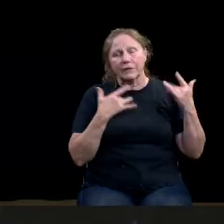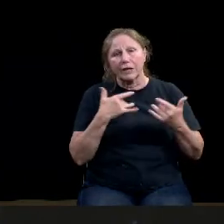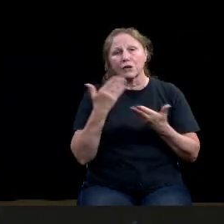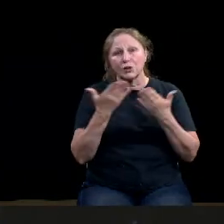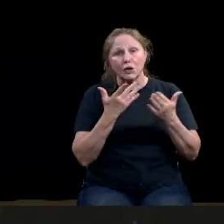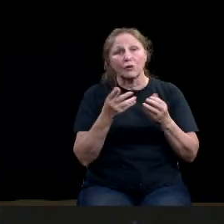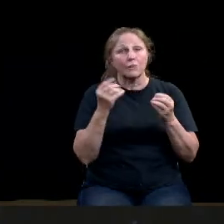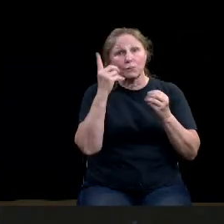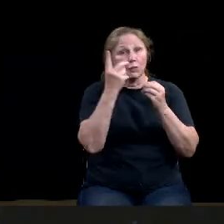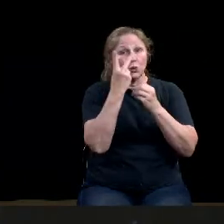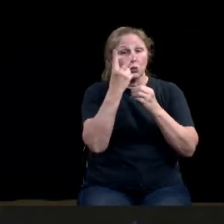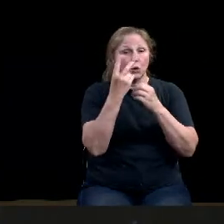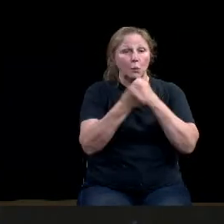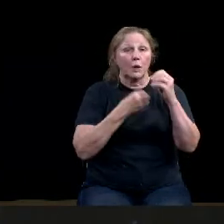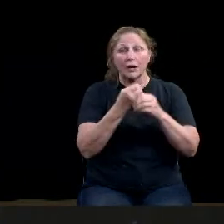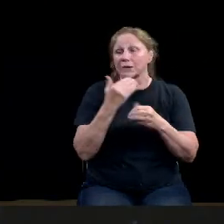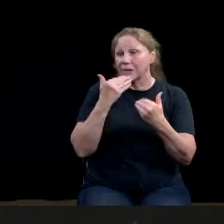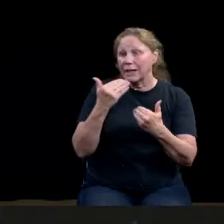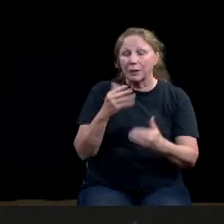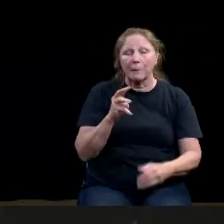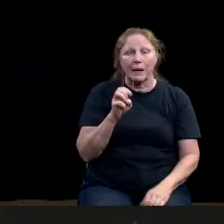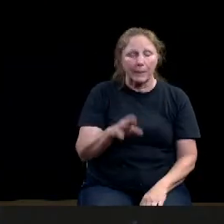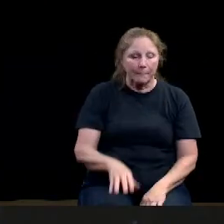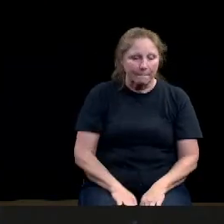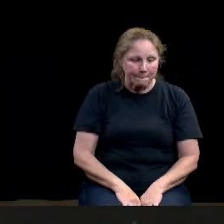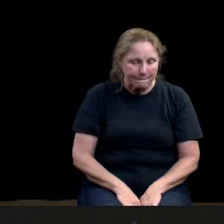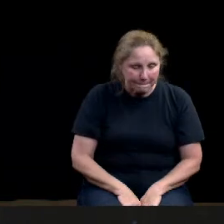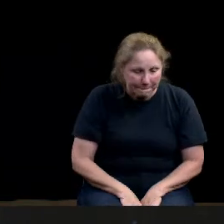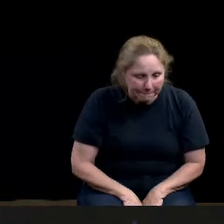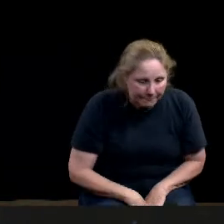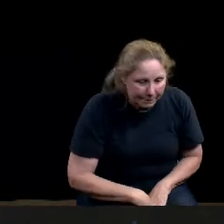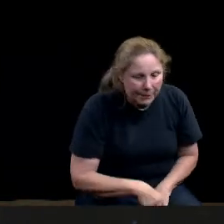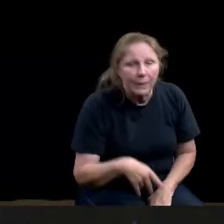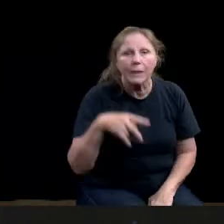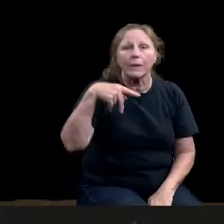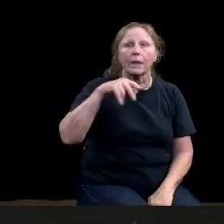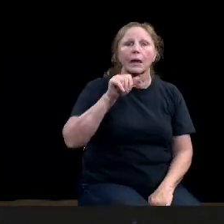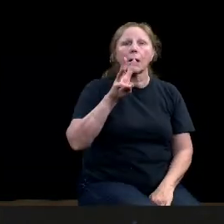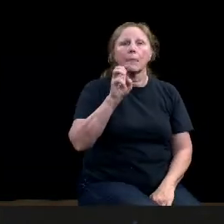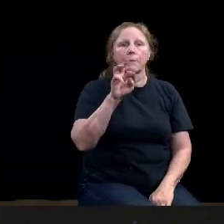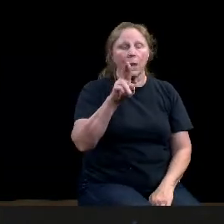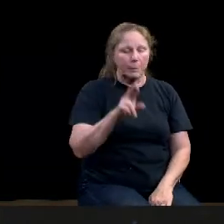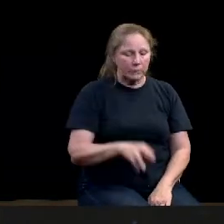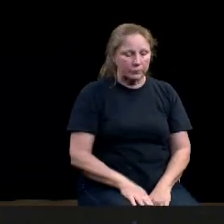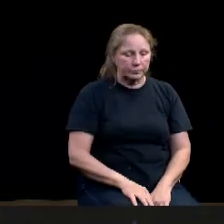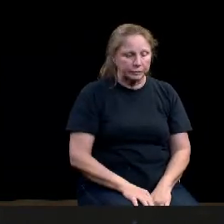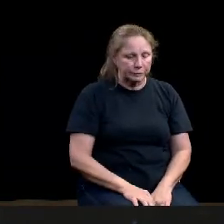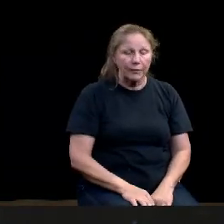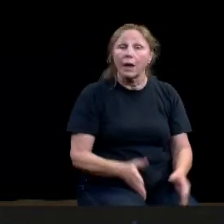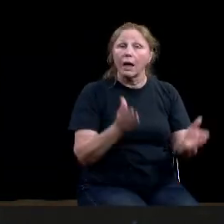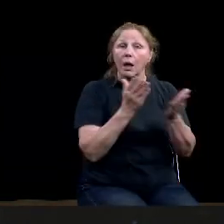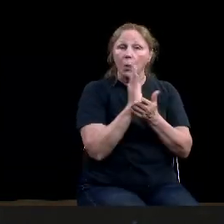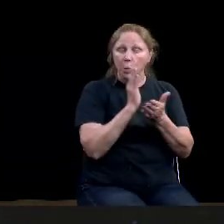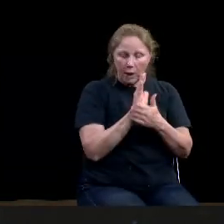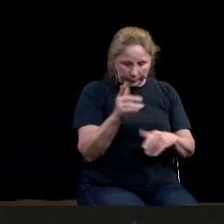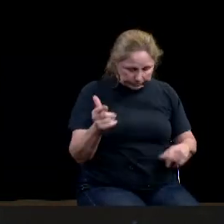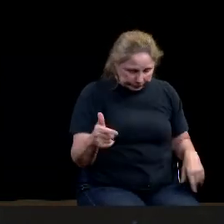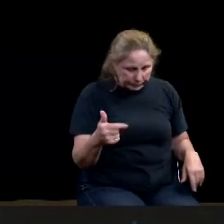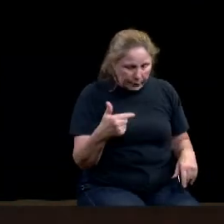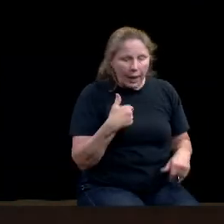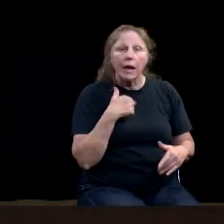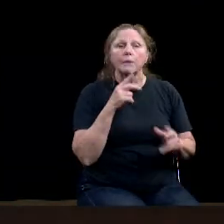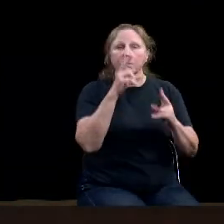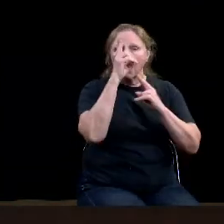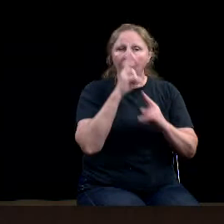Alrighty, well, I am so honored and excited to do my first full term as City Councilwoman of District 4. The